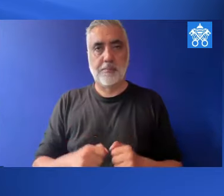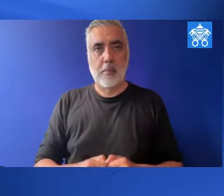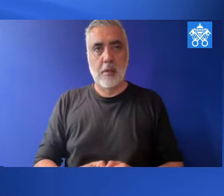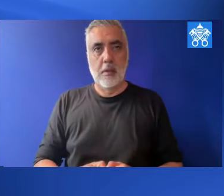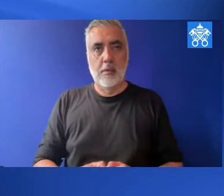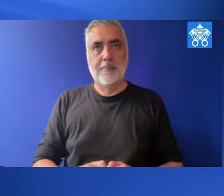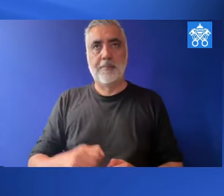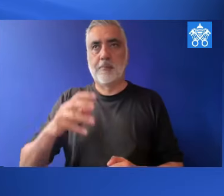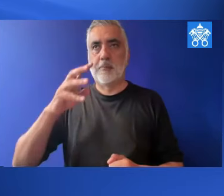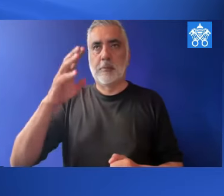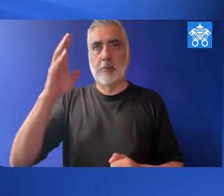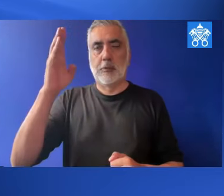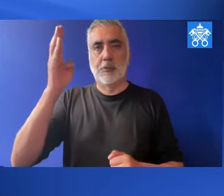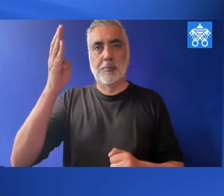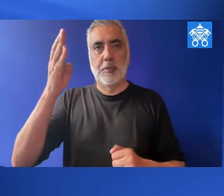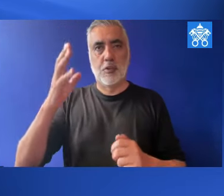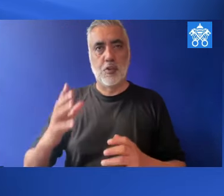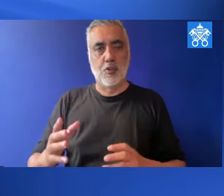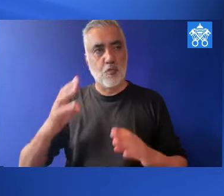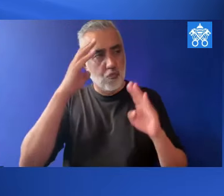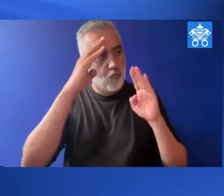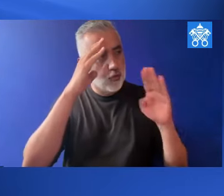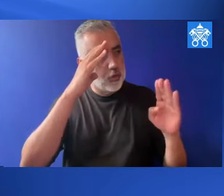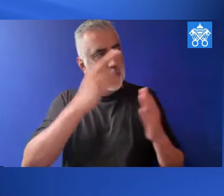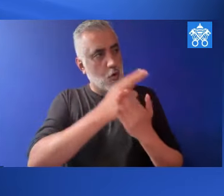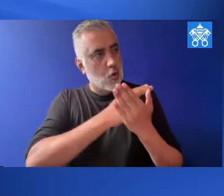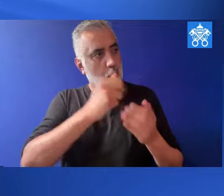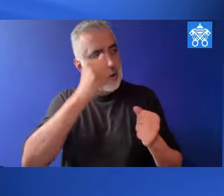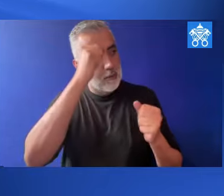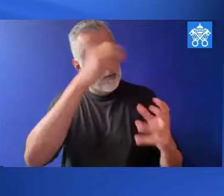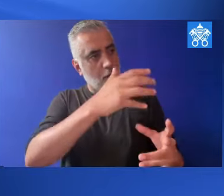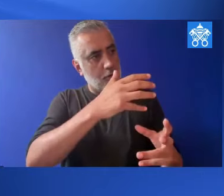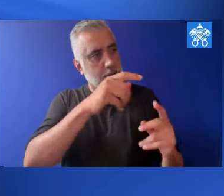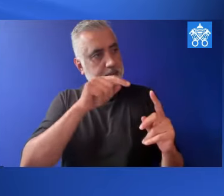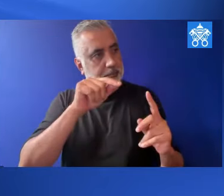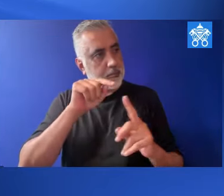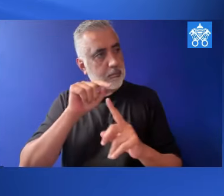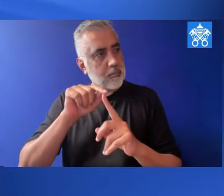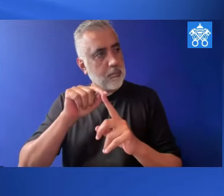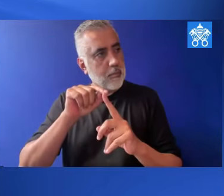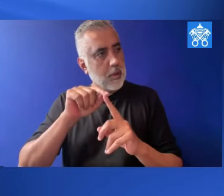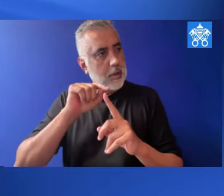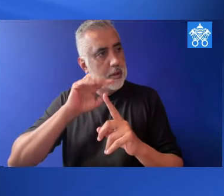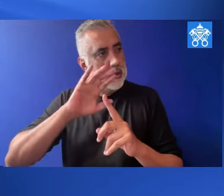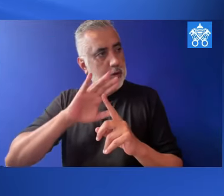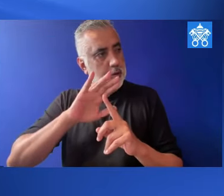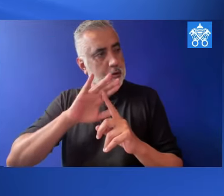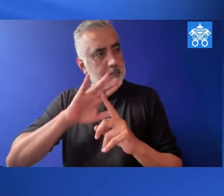The speaker greets the Holy Father in the name of, in this case, French speakers.